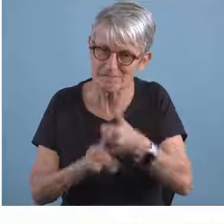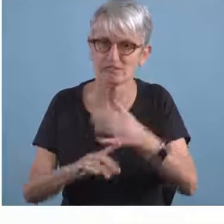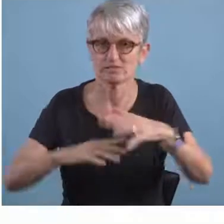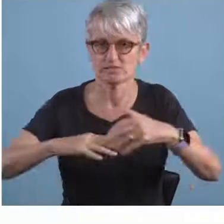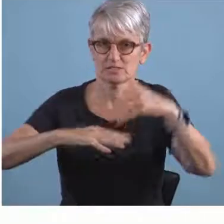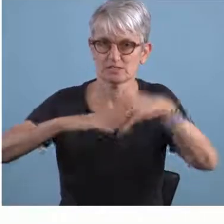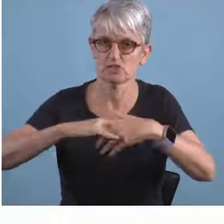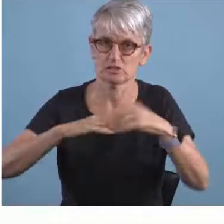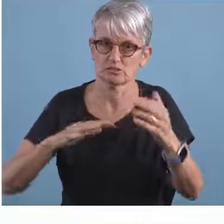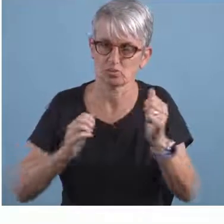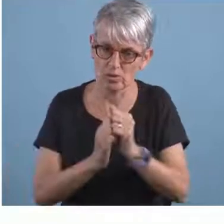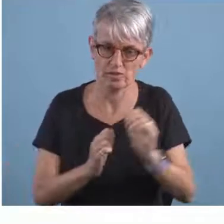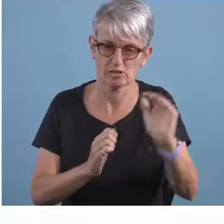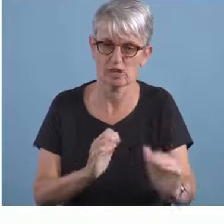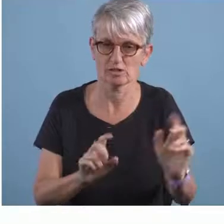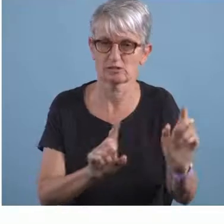with the child.